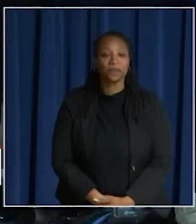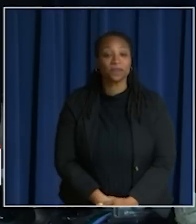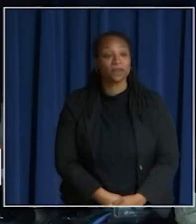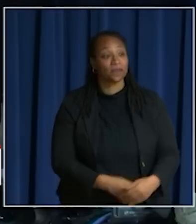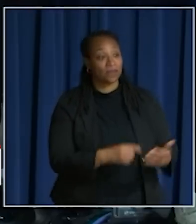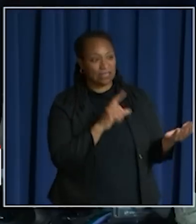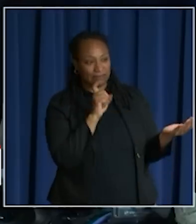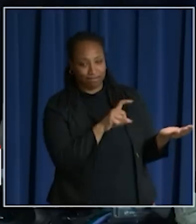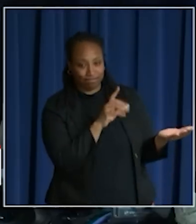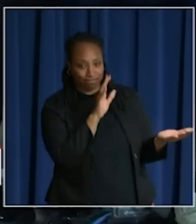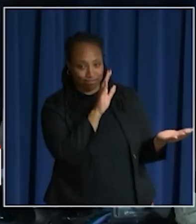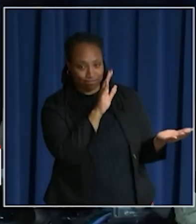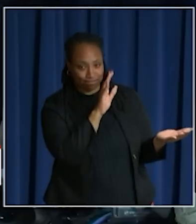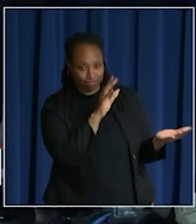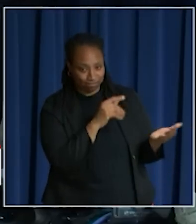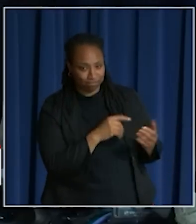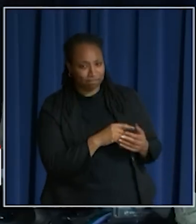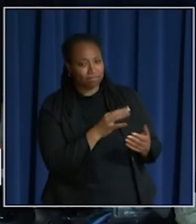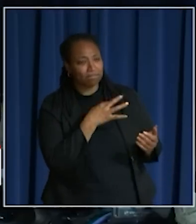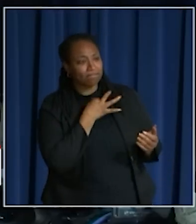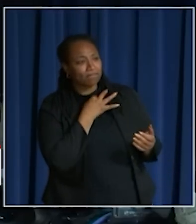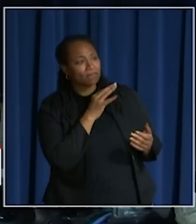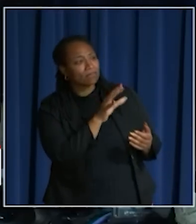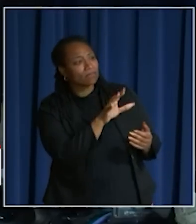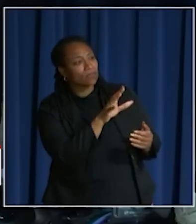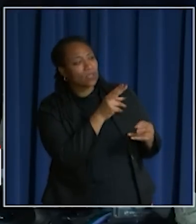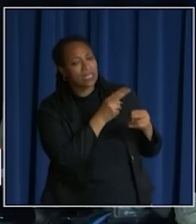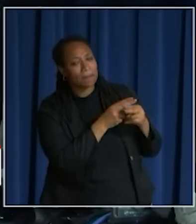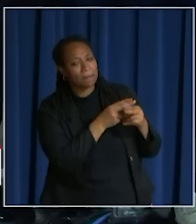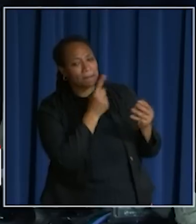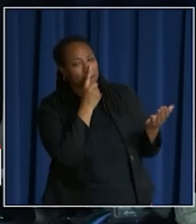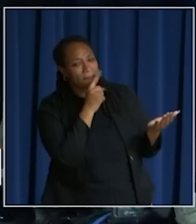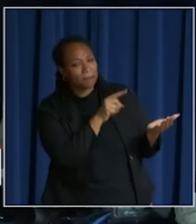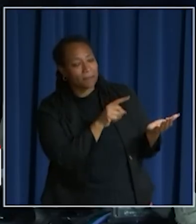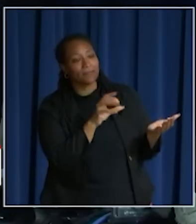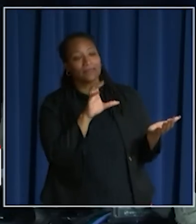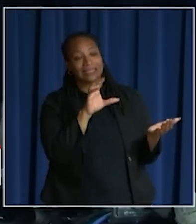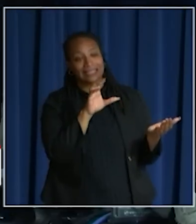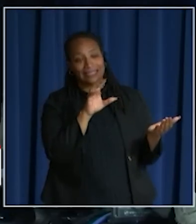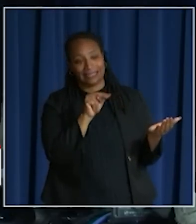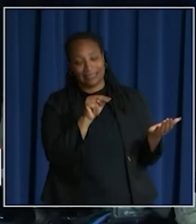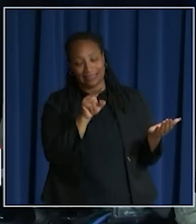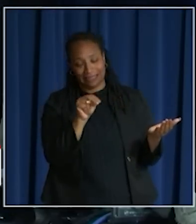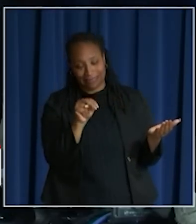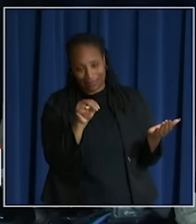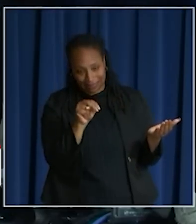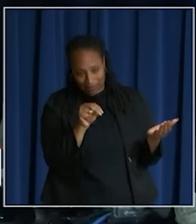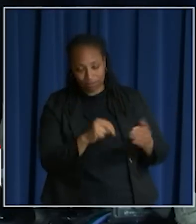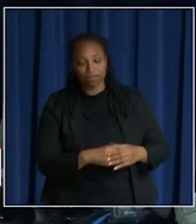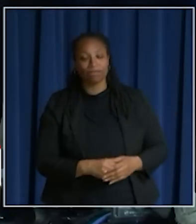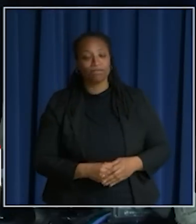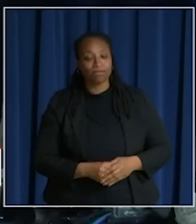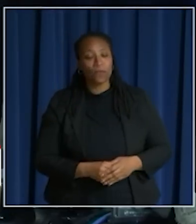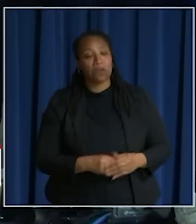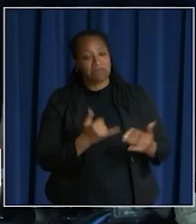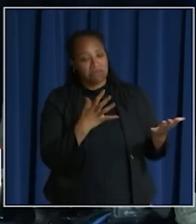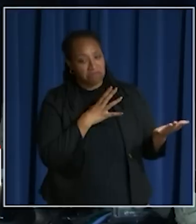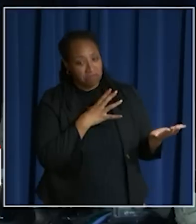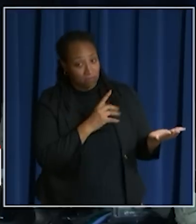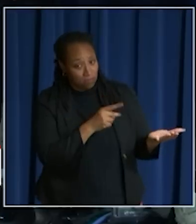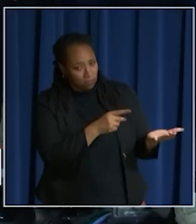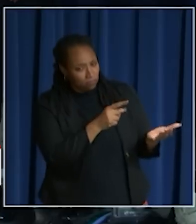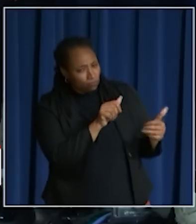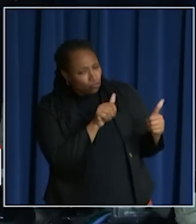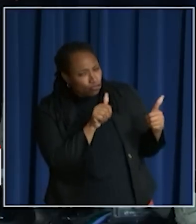you tell us... Can you identify yourself? Ryan Todd from CNN. Okay. Can you tell us what your main challenges are going to be with Chief Smith and the DC